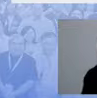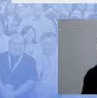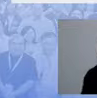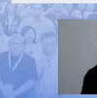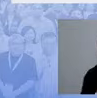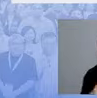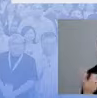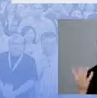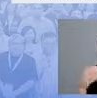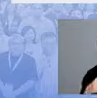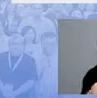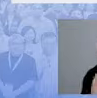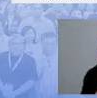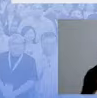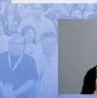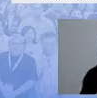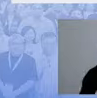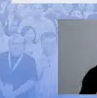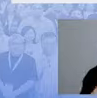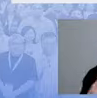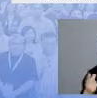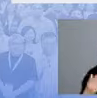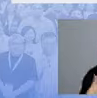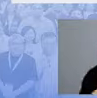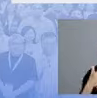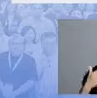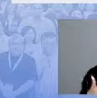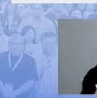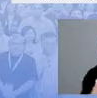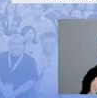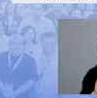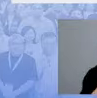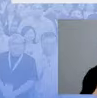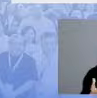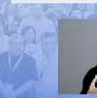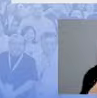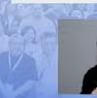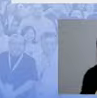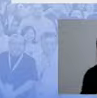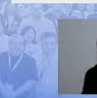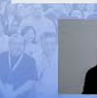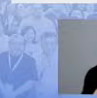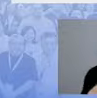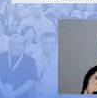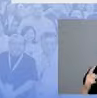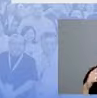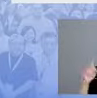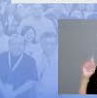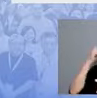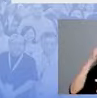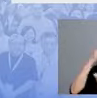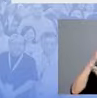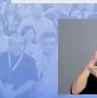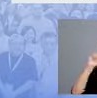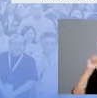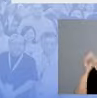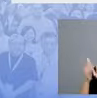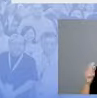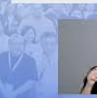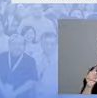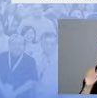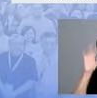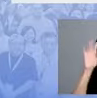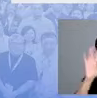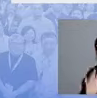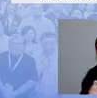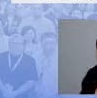policy that we do. And next is how we actually connect all our communities to the government agencies so that we can do wonderful